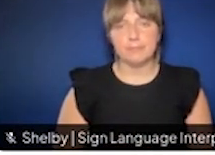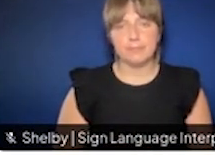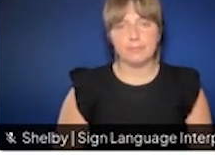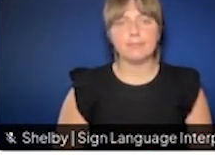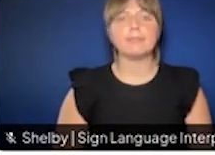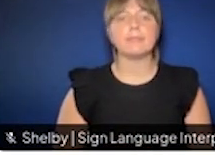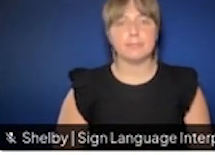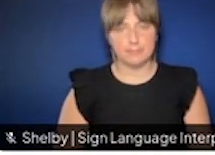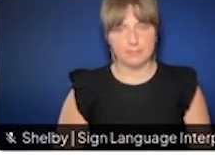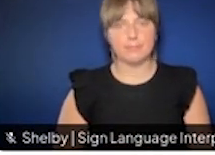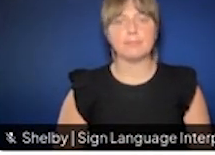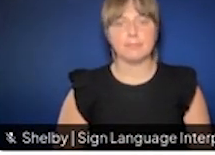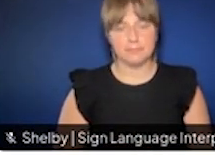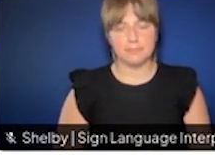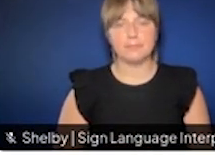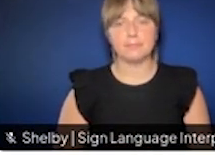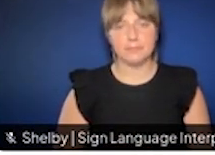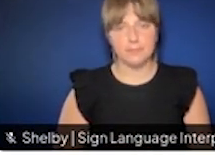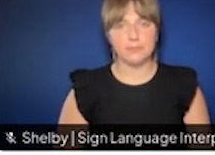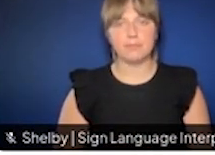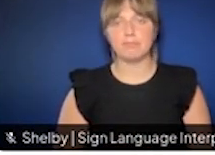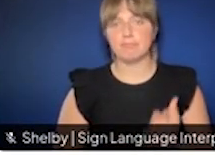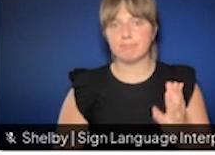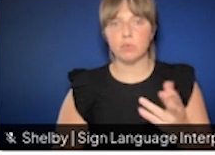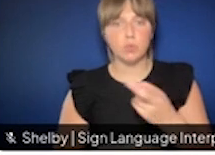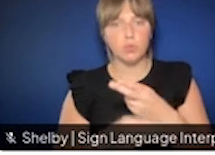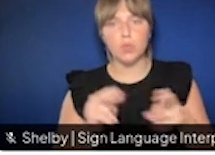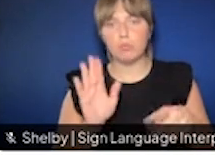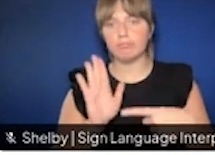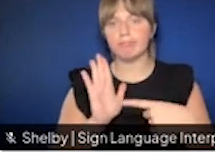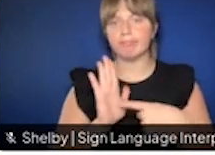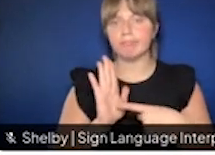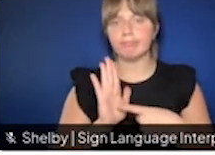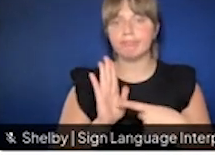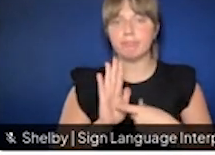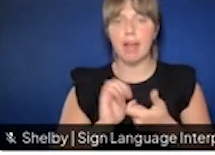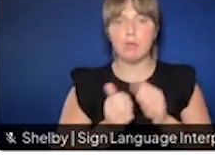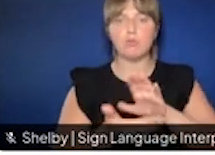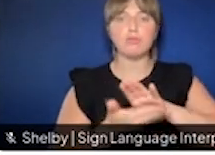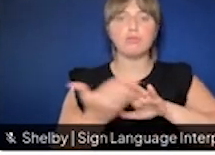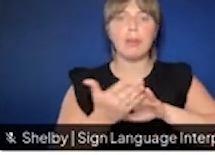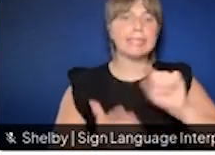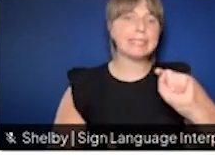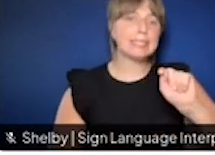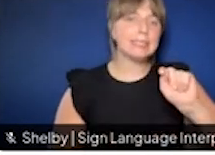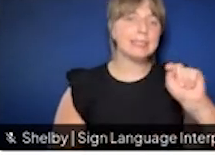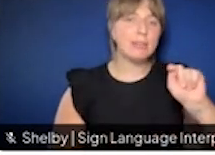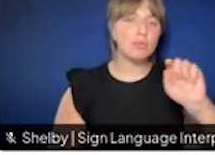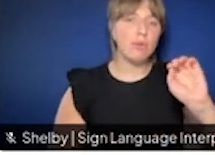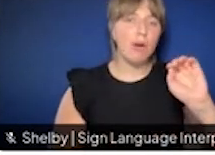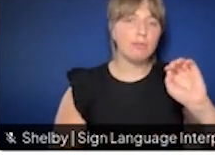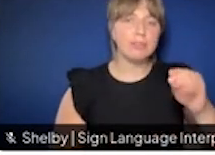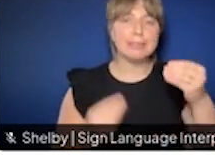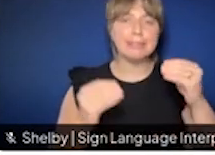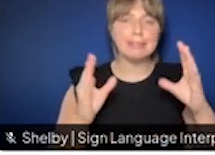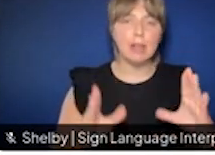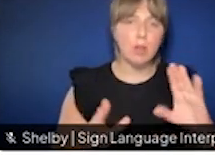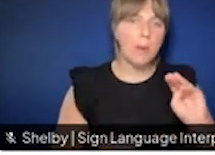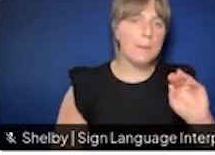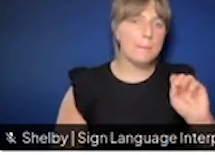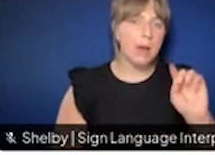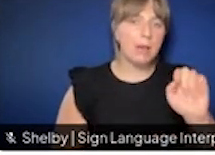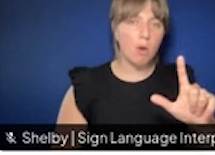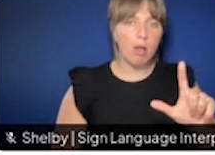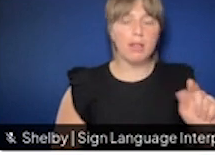All right, just going to give a quick demo of how to run the tender offer seller model report. So first, you log into